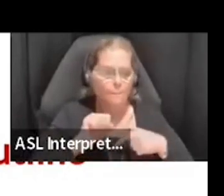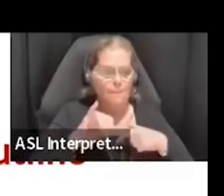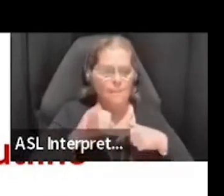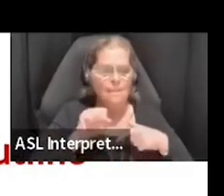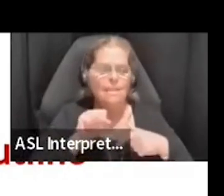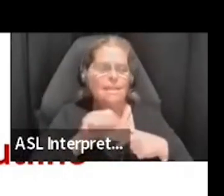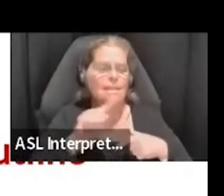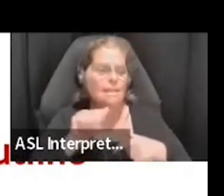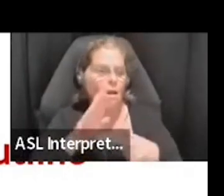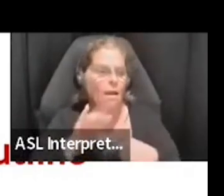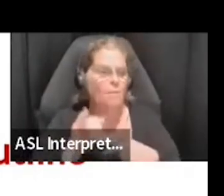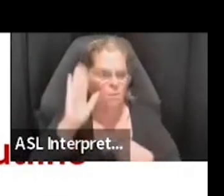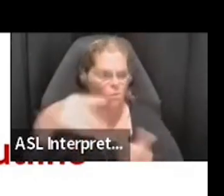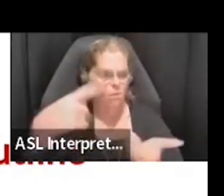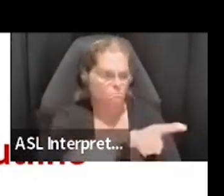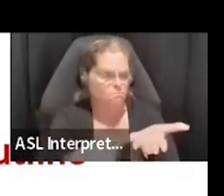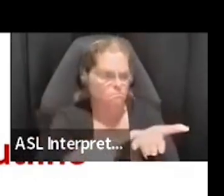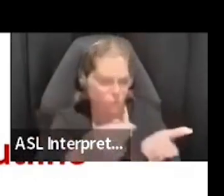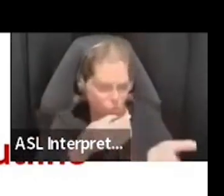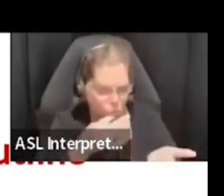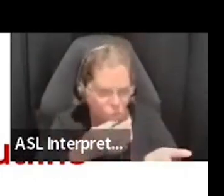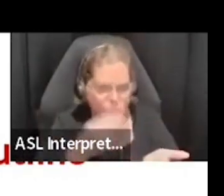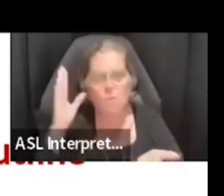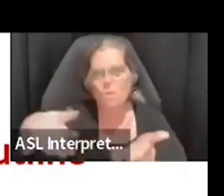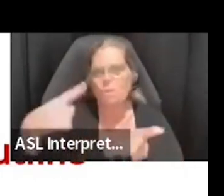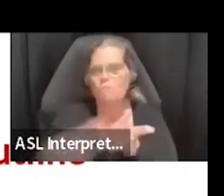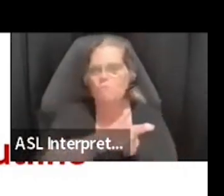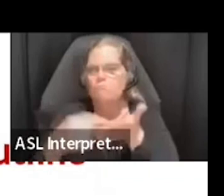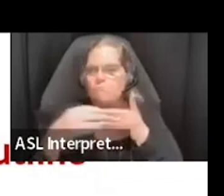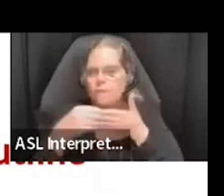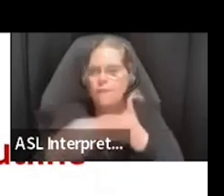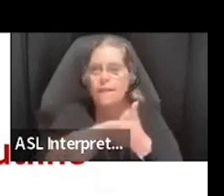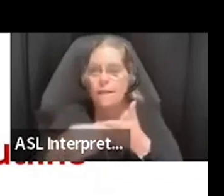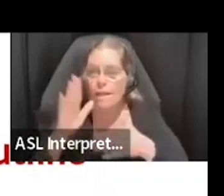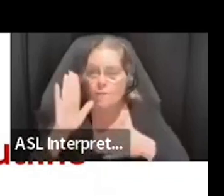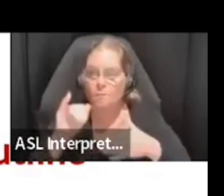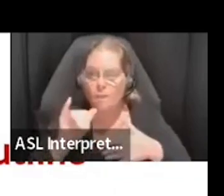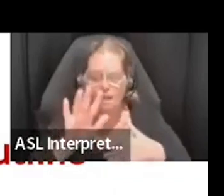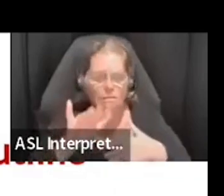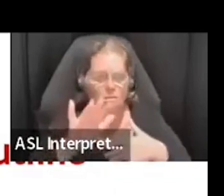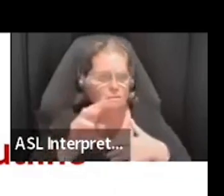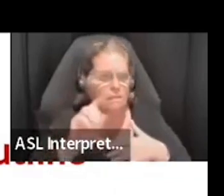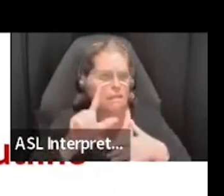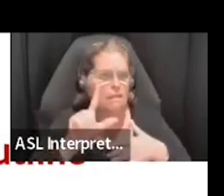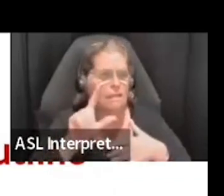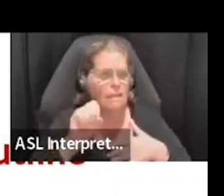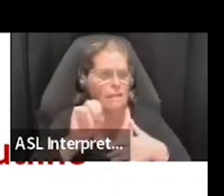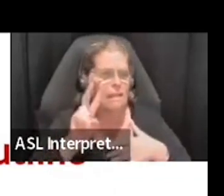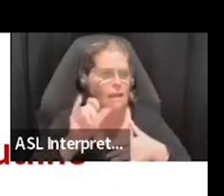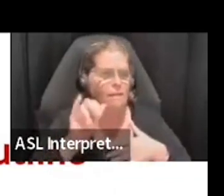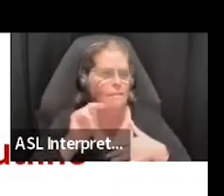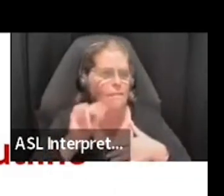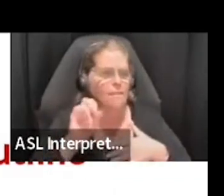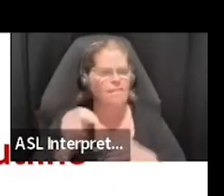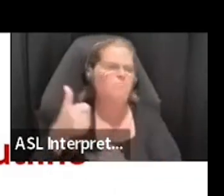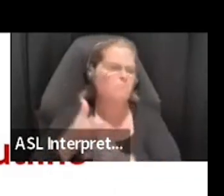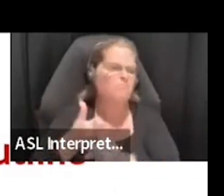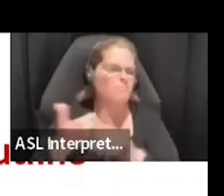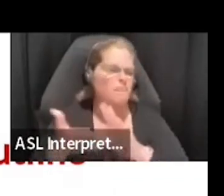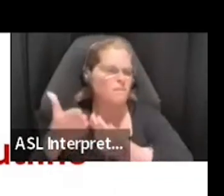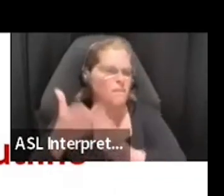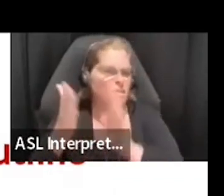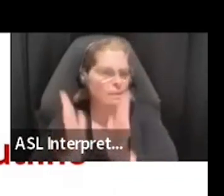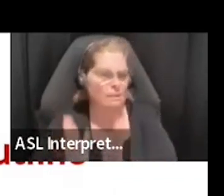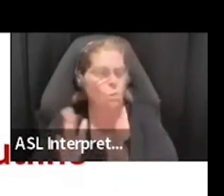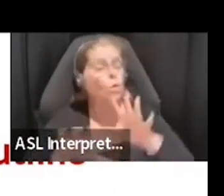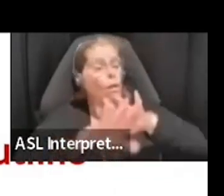future discussions. That conversation will be led briefly by Mr. Nate Levinson, a facilitator. We're going to look at MSD,